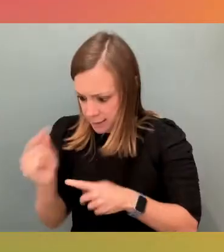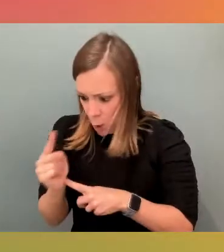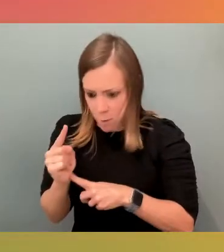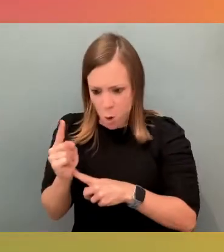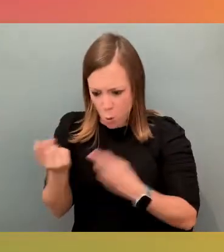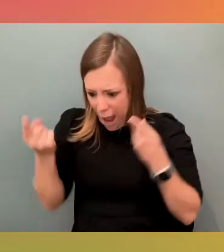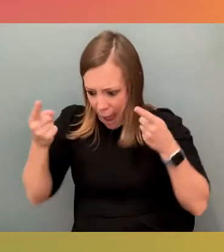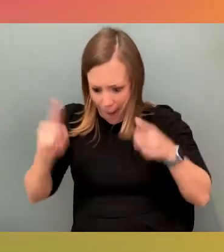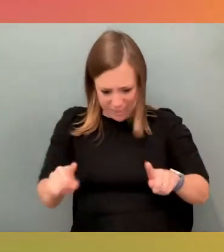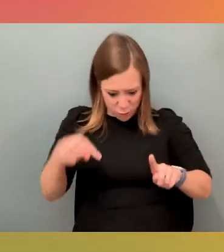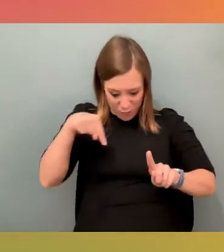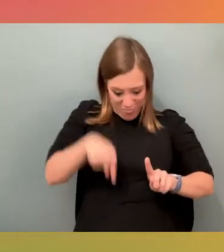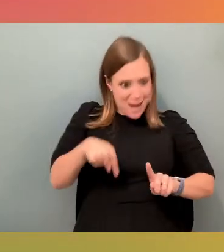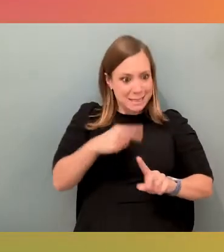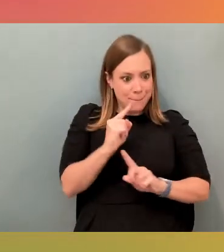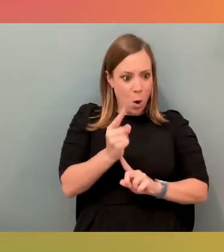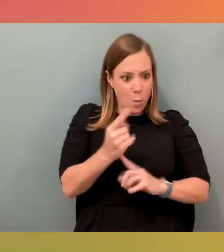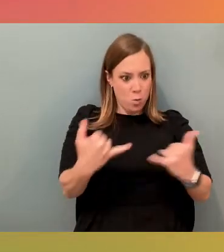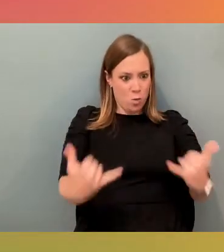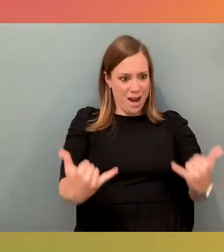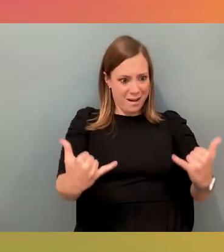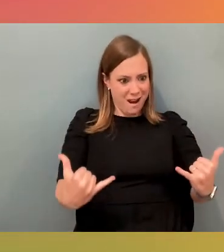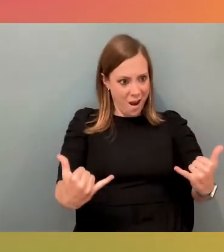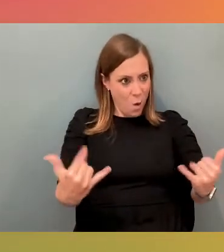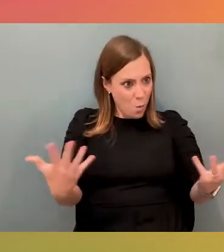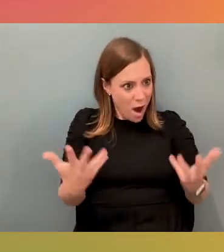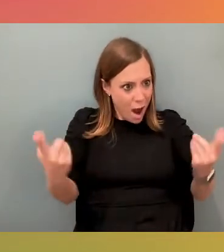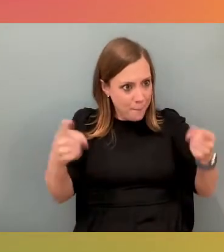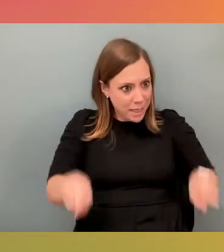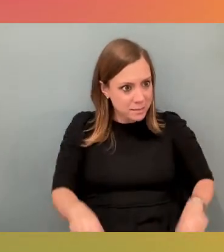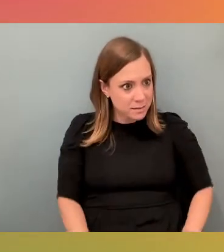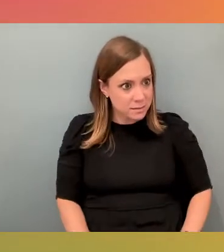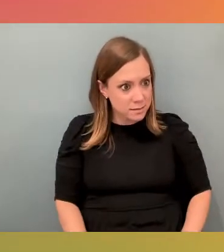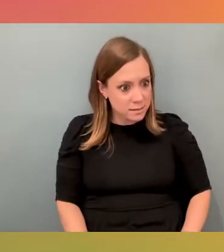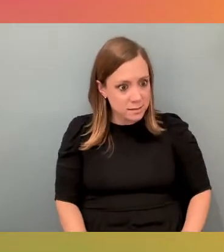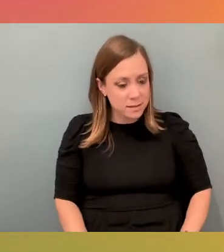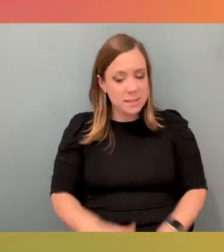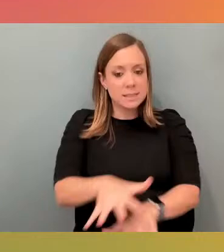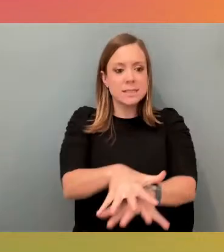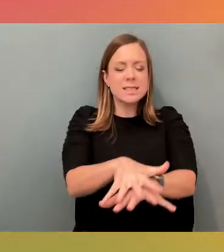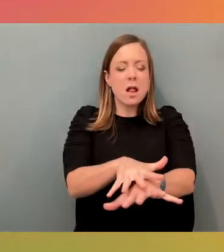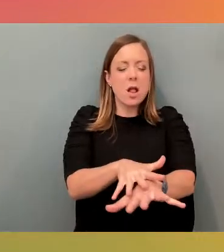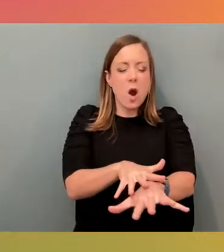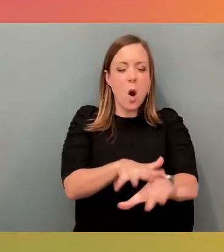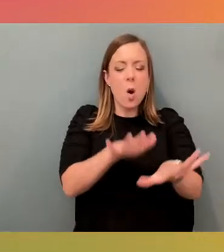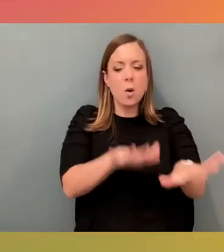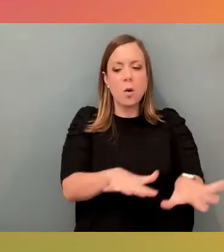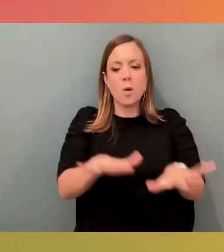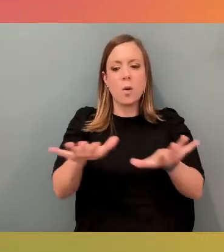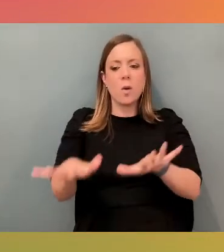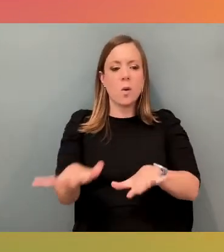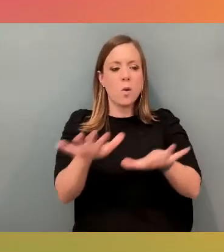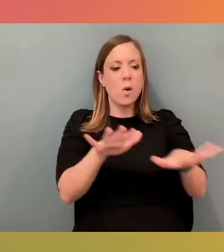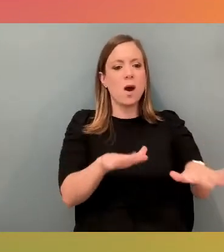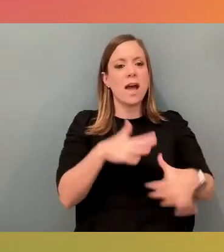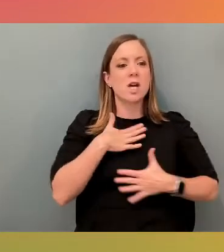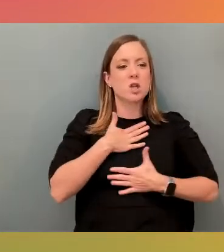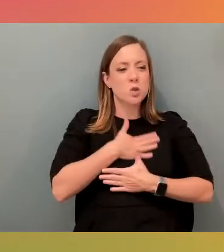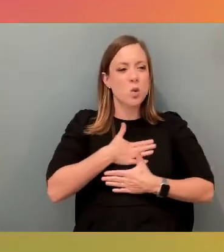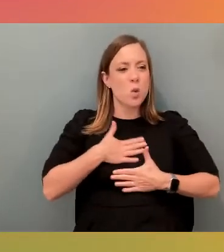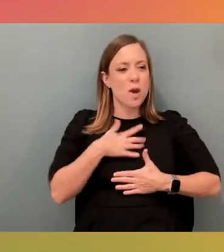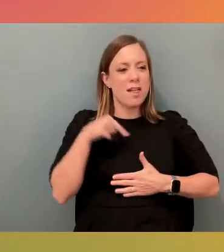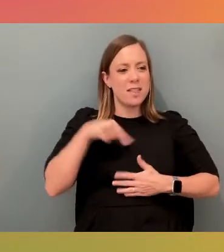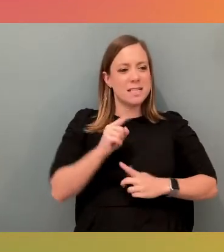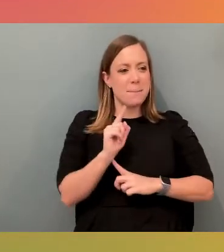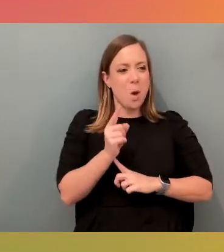happens to the one you're in? Slow down, and enjoy the moment you're in and live